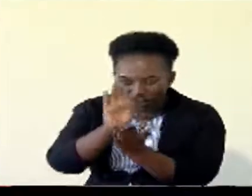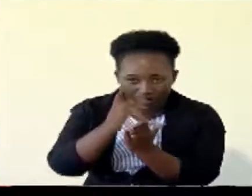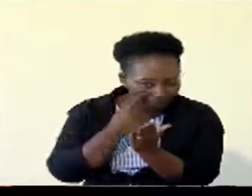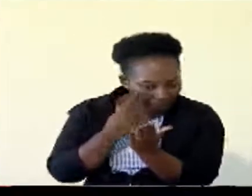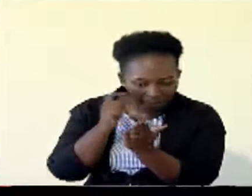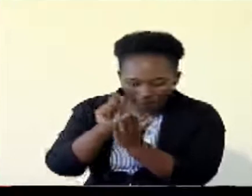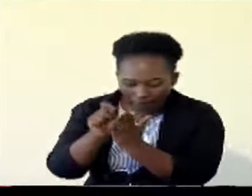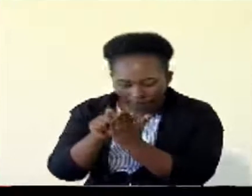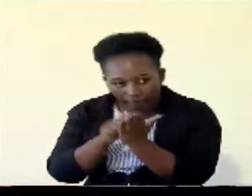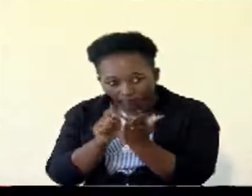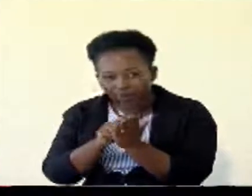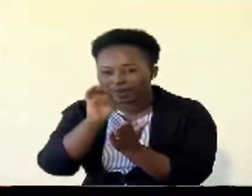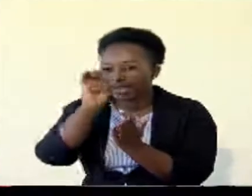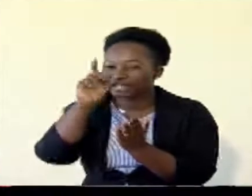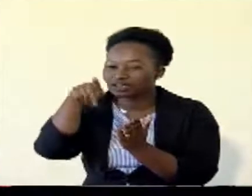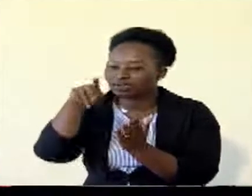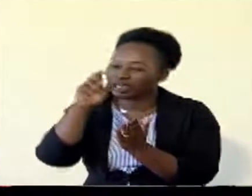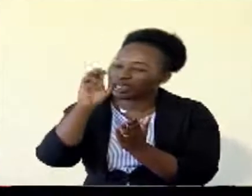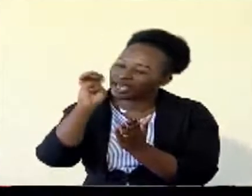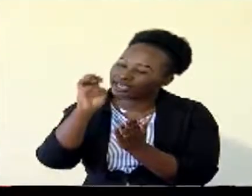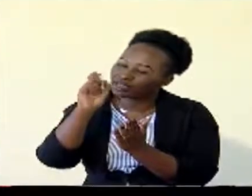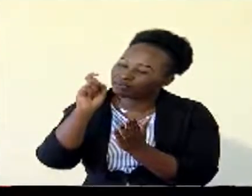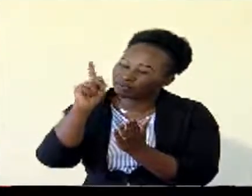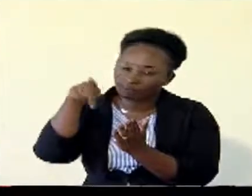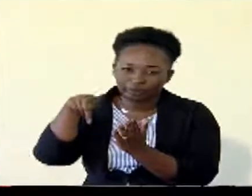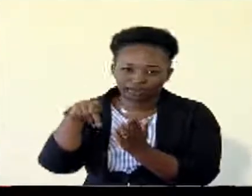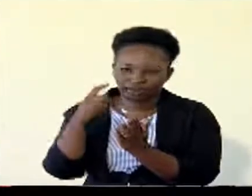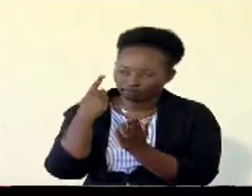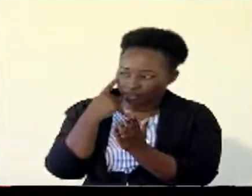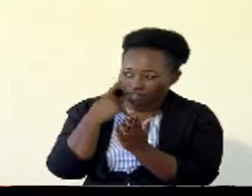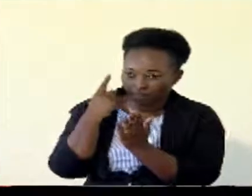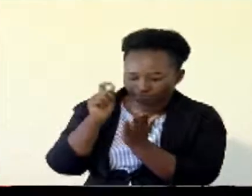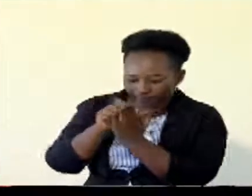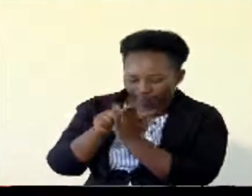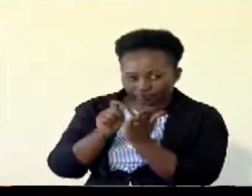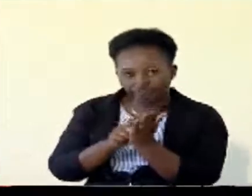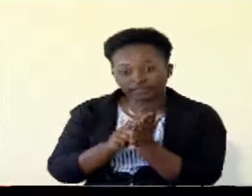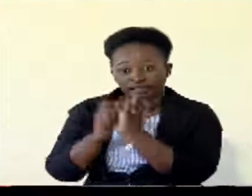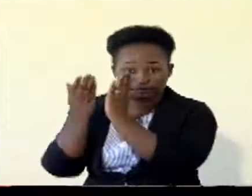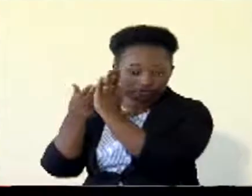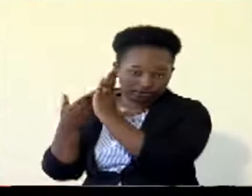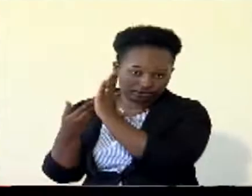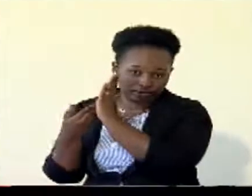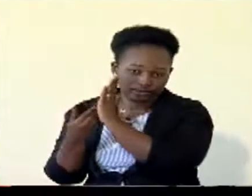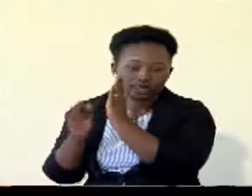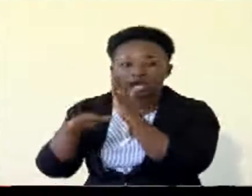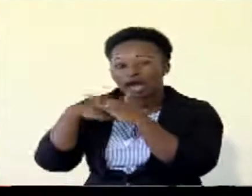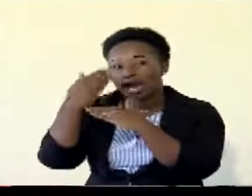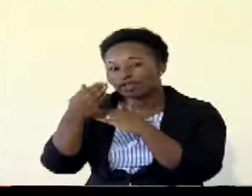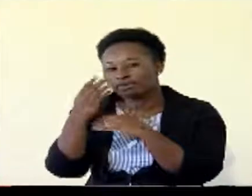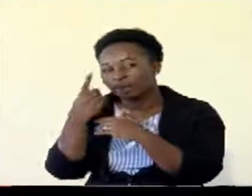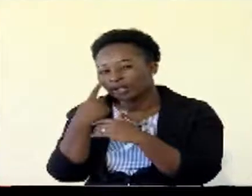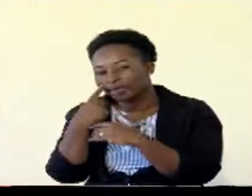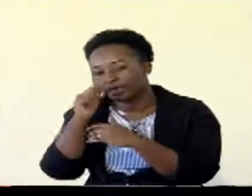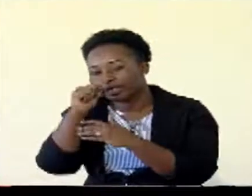Mine is right here. Exponent. Mine is right here. Also, find a button which